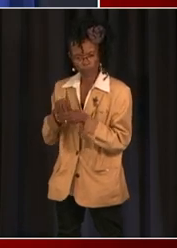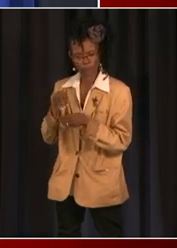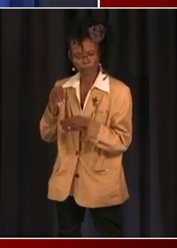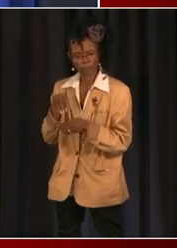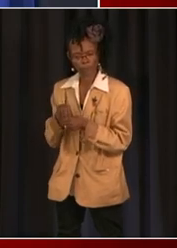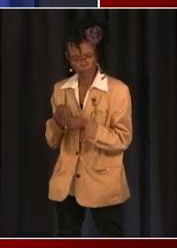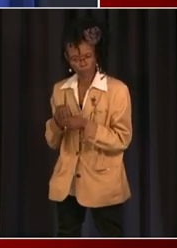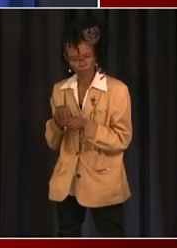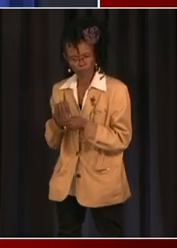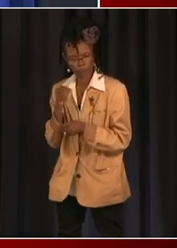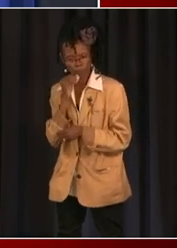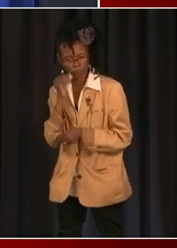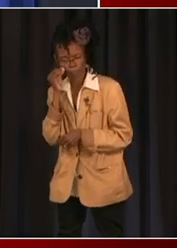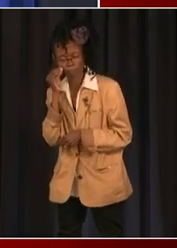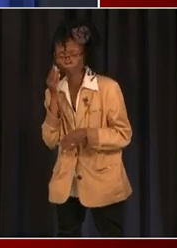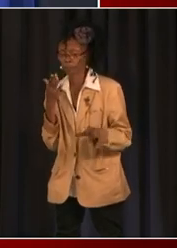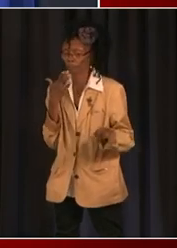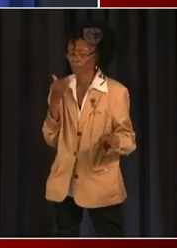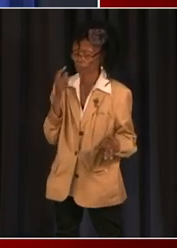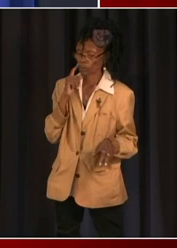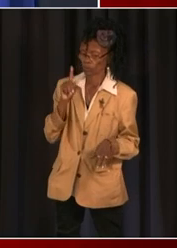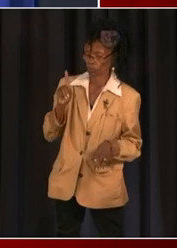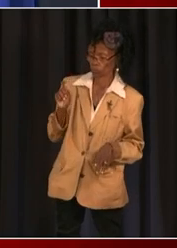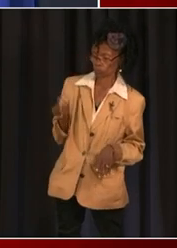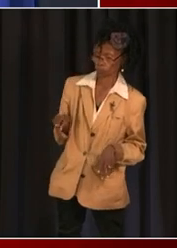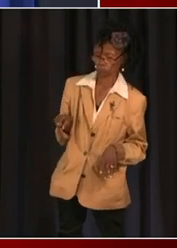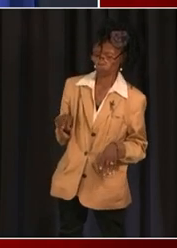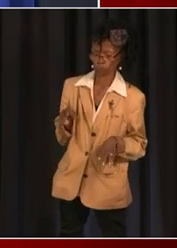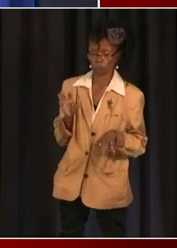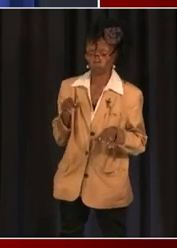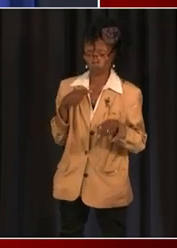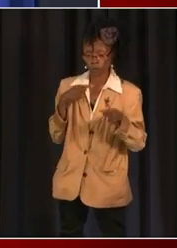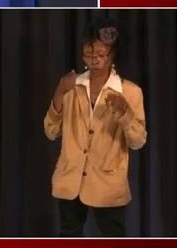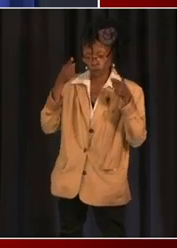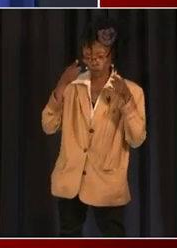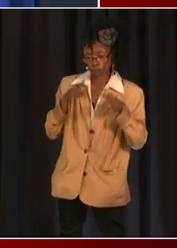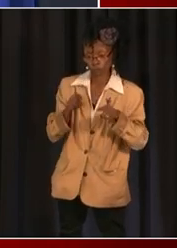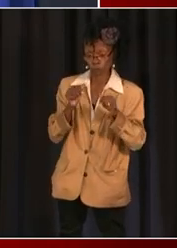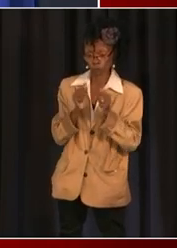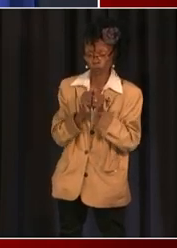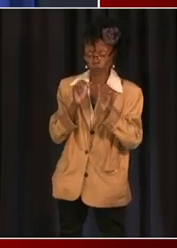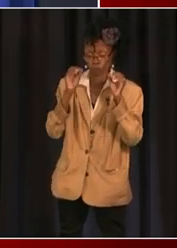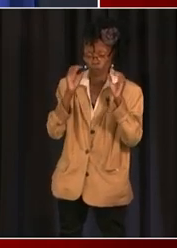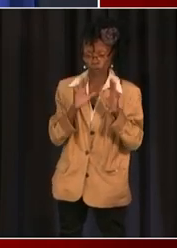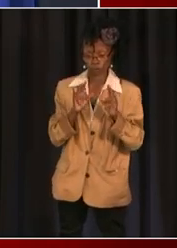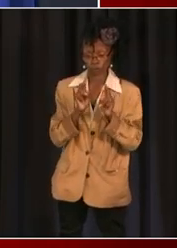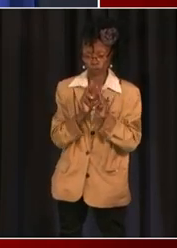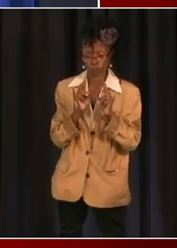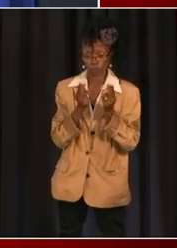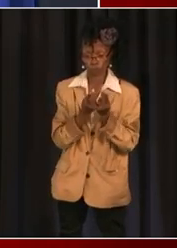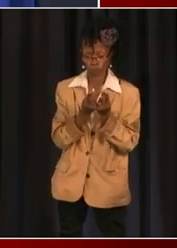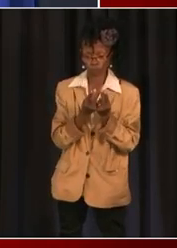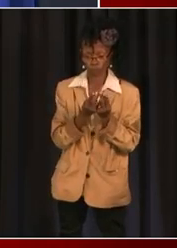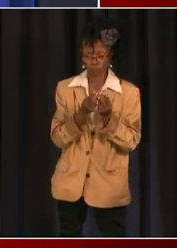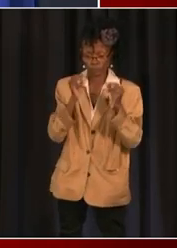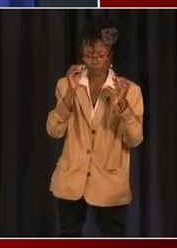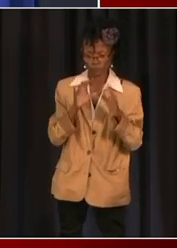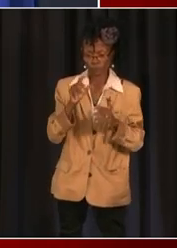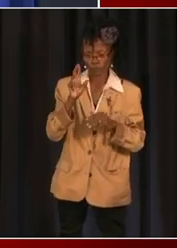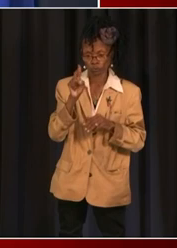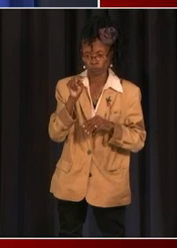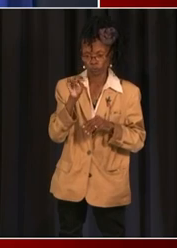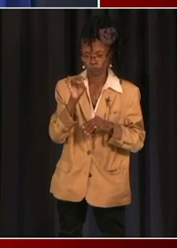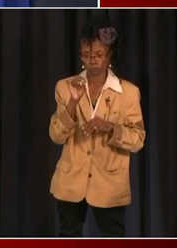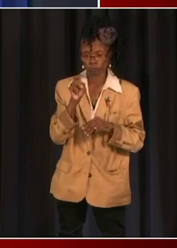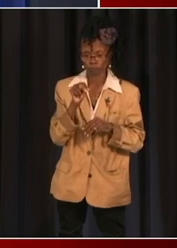question. So we have a verbal agreement with the Washington Teachers Union on our memorandum of agreement for this current school